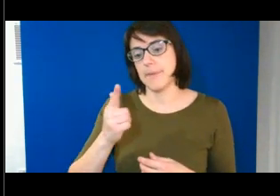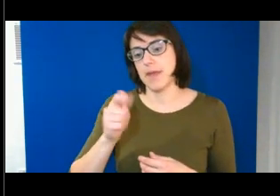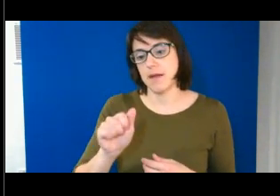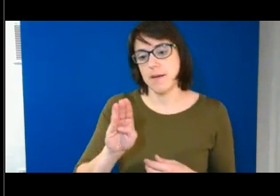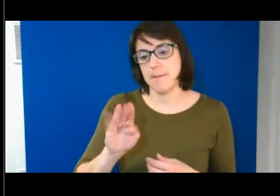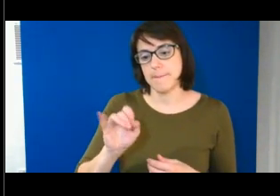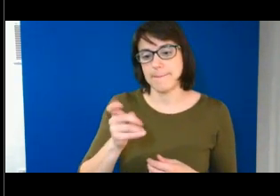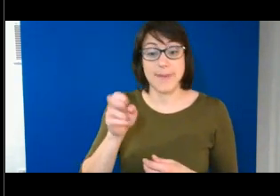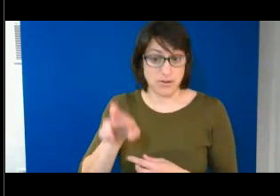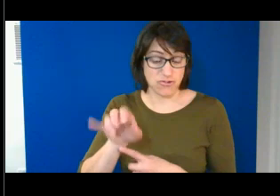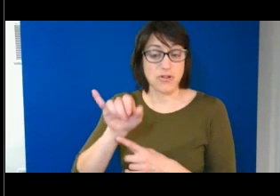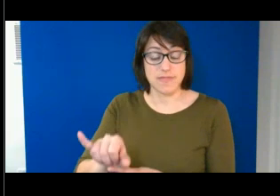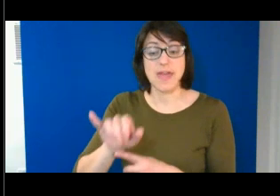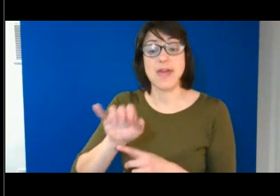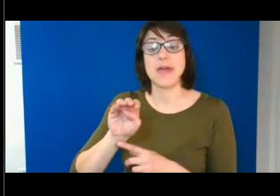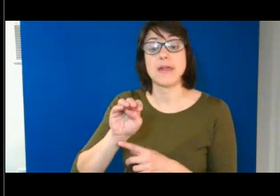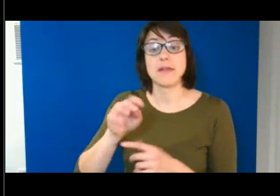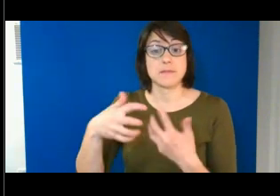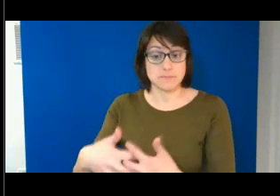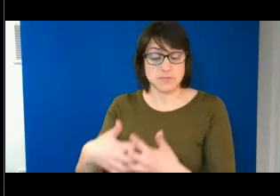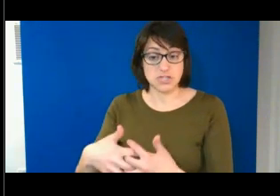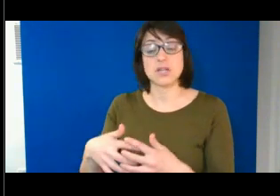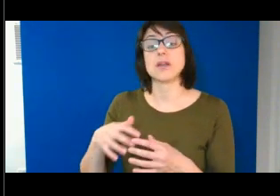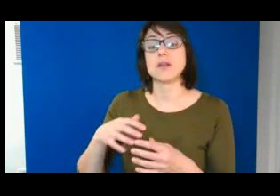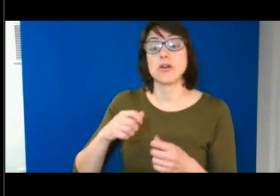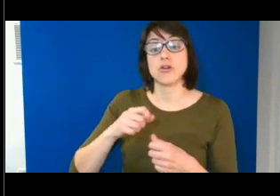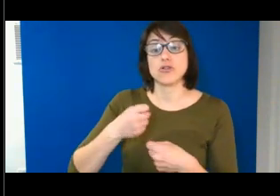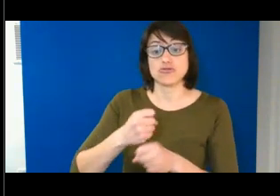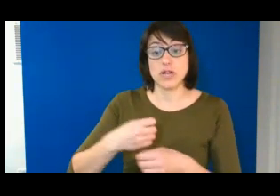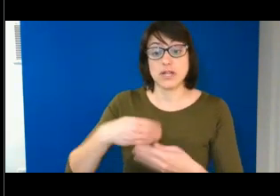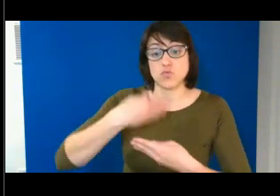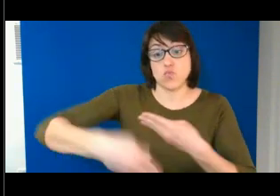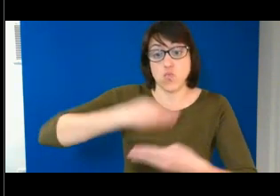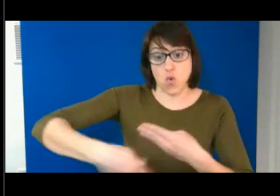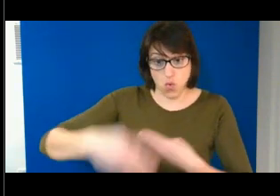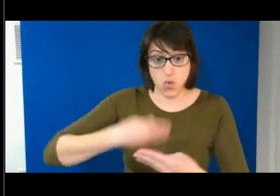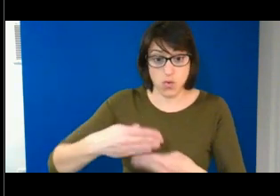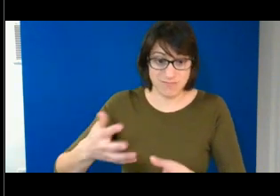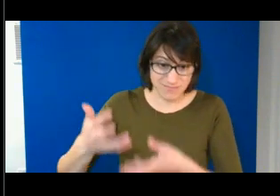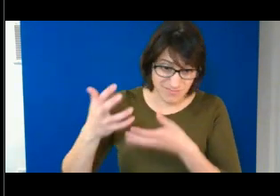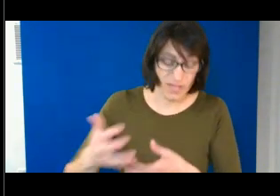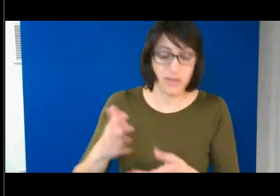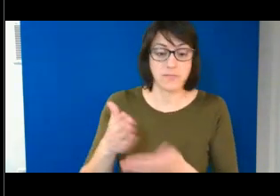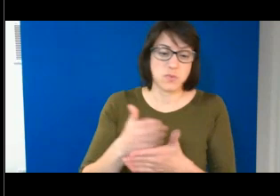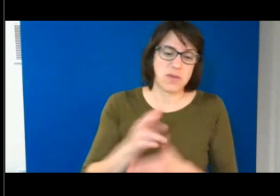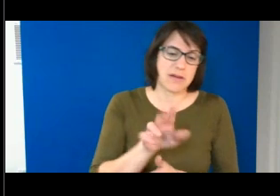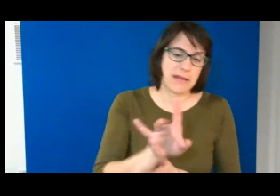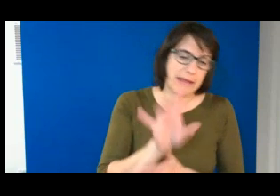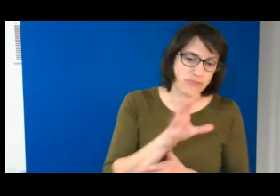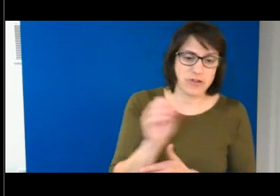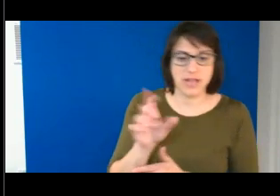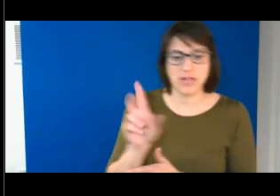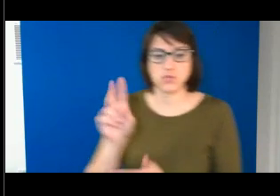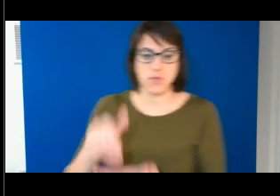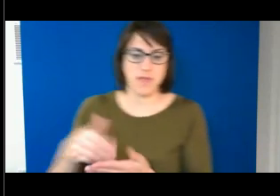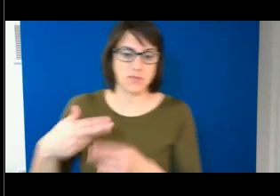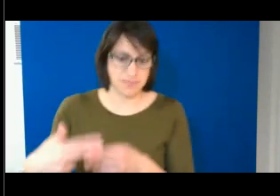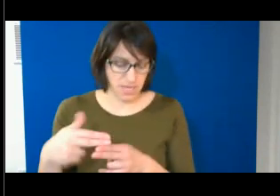about 800 to 2,000 pounds, depending on the area from which it was collected. And then that goes into a dry